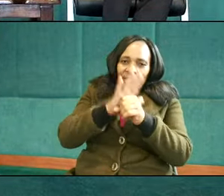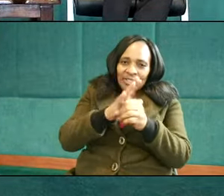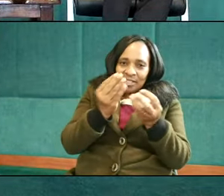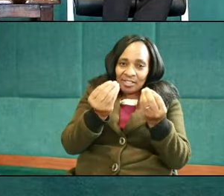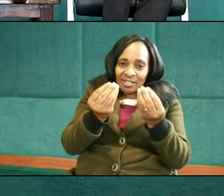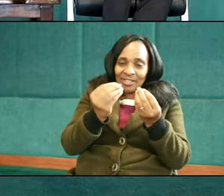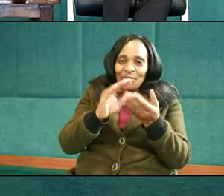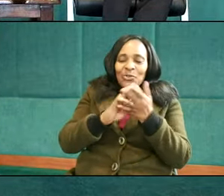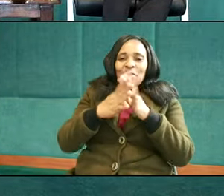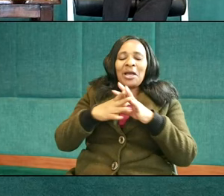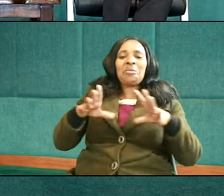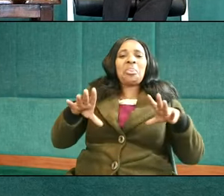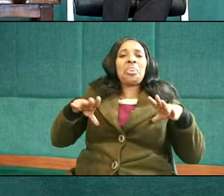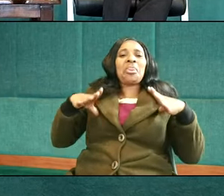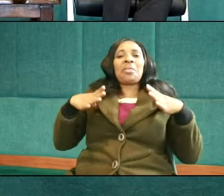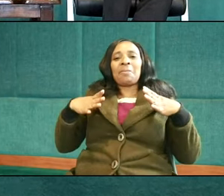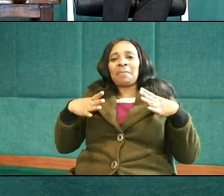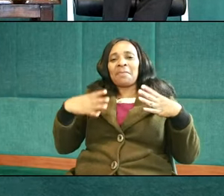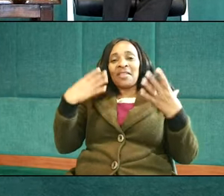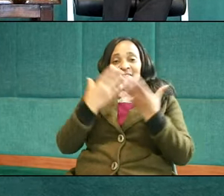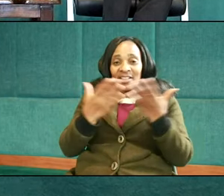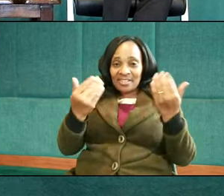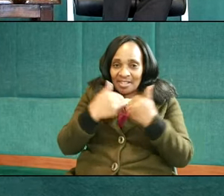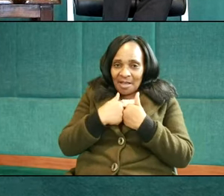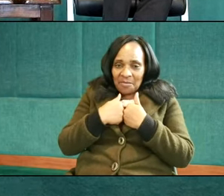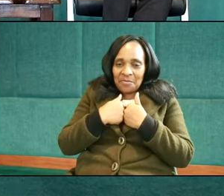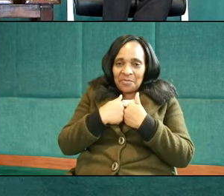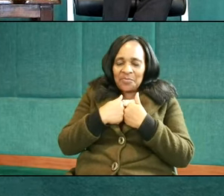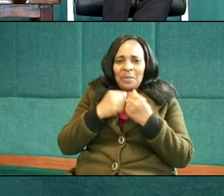them to become prideful, the things that they have.